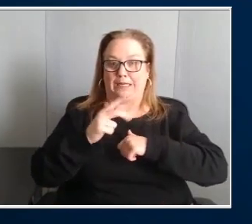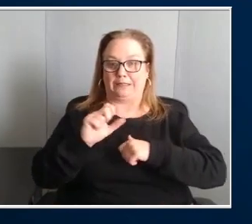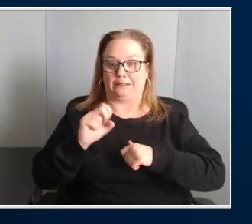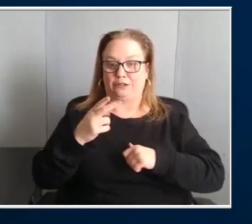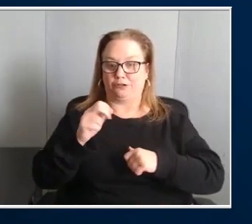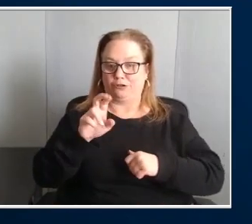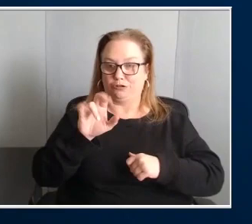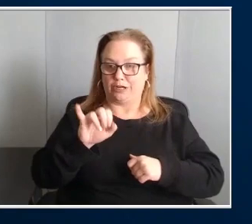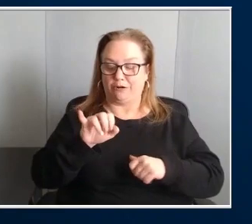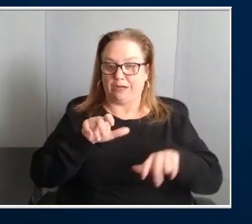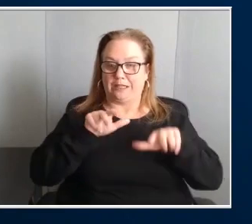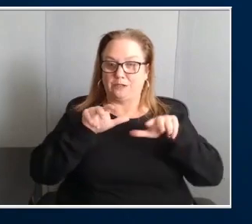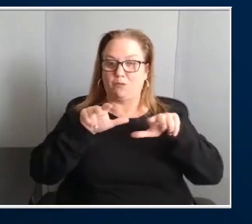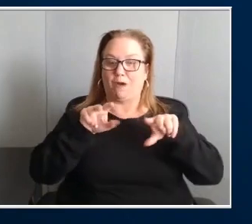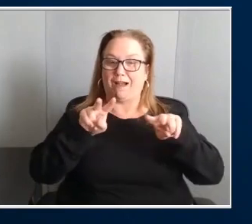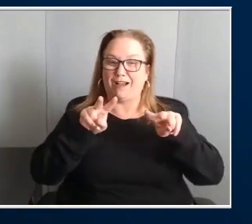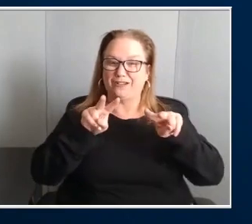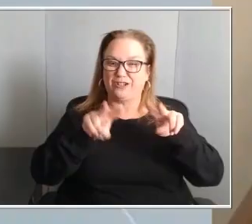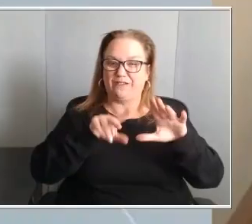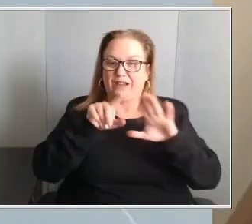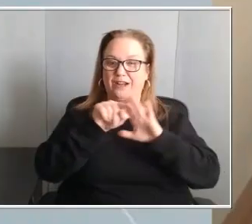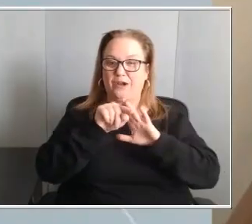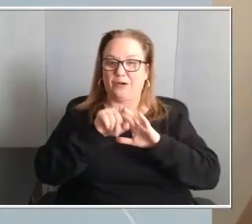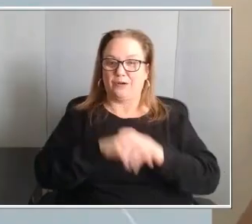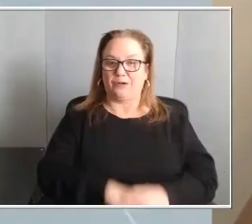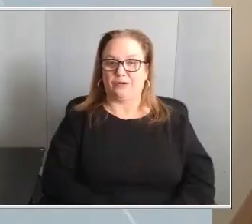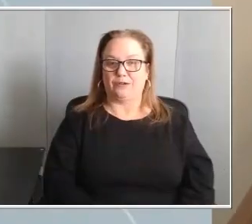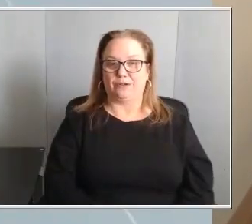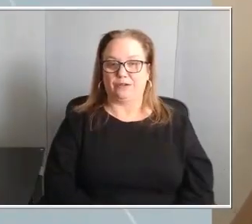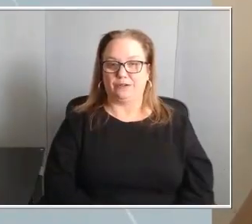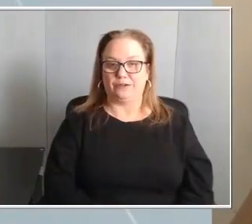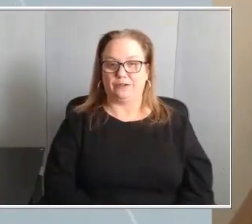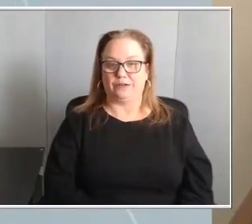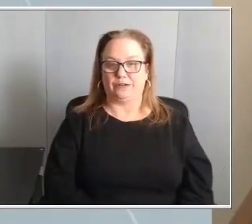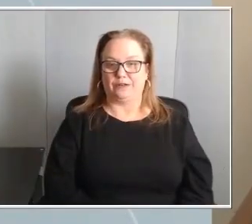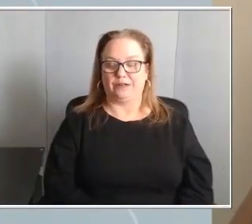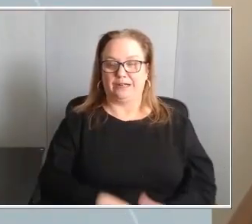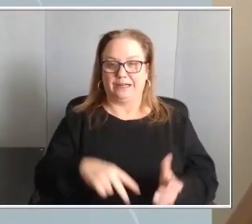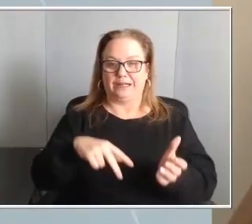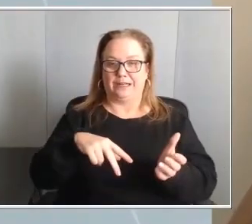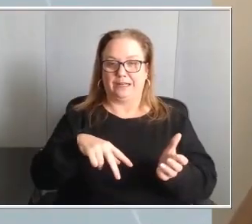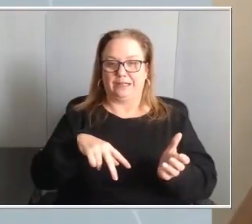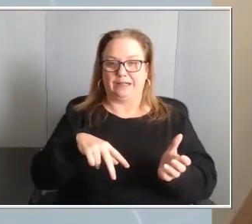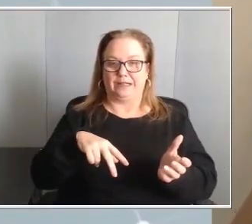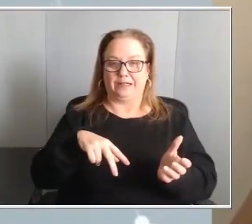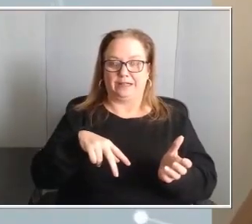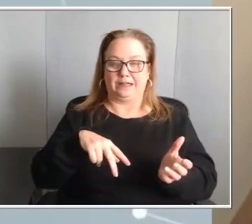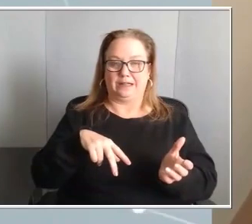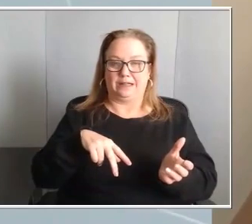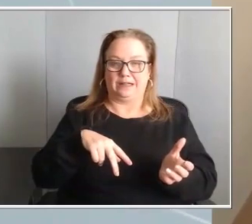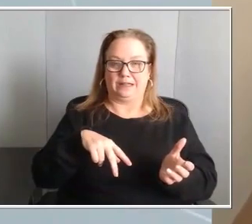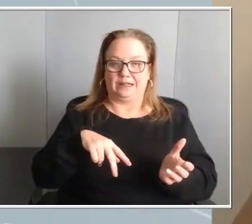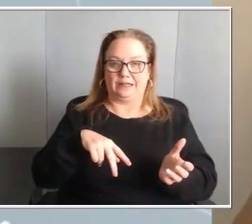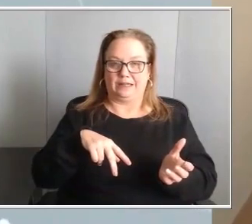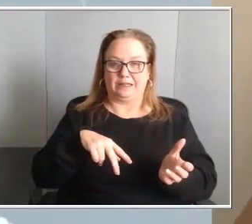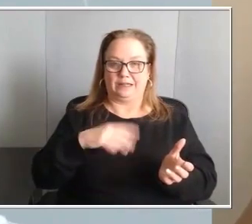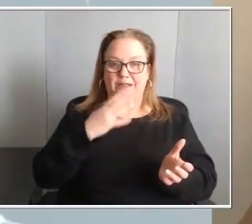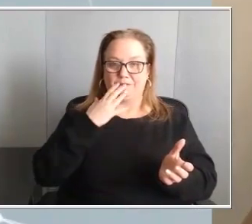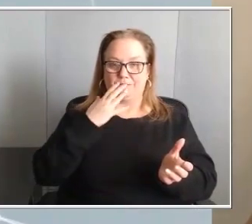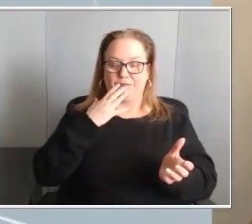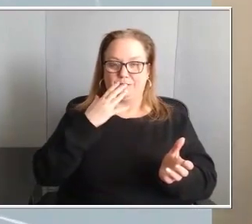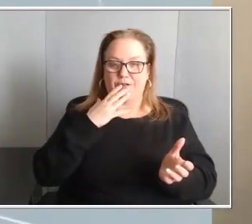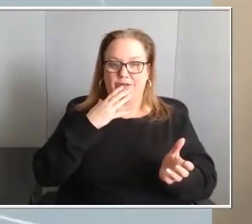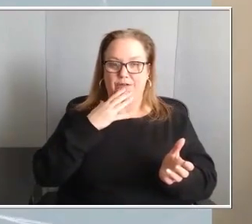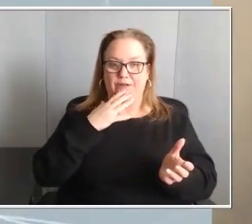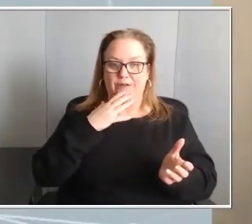let's watch a little bit of what you recorded. There's a good straighten. Okay. Good. Think really, try to make this